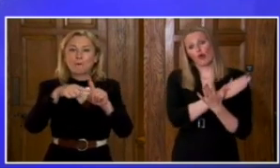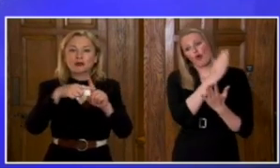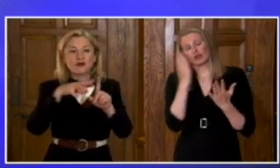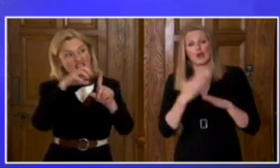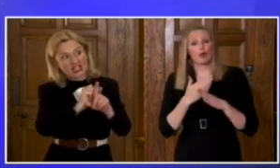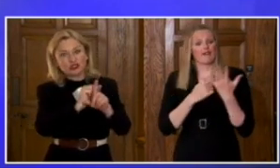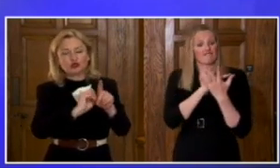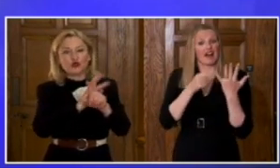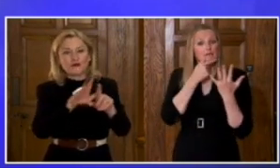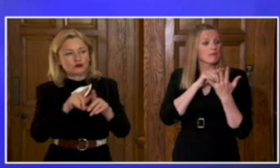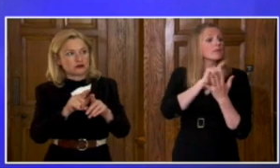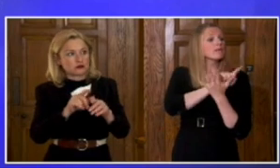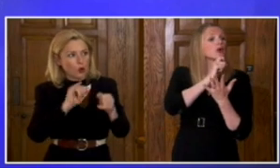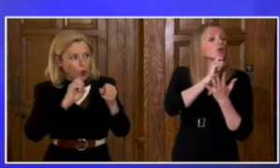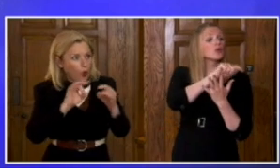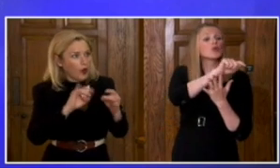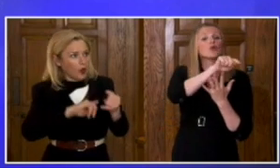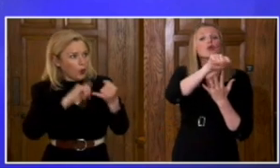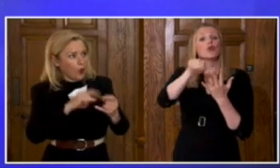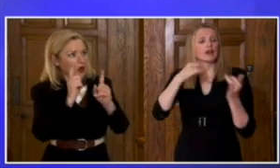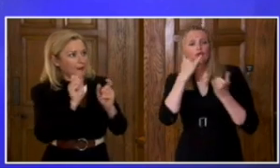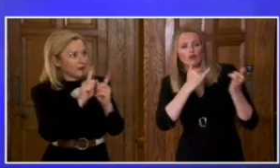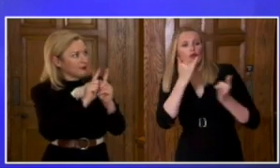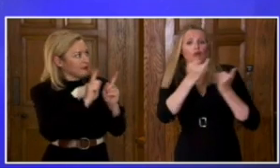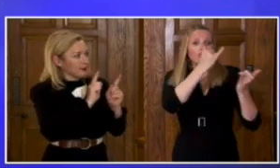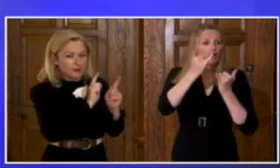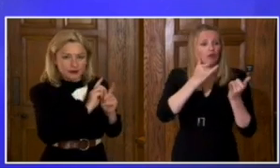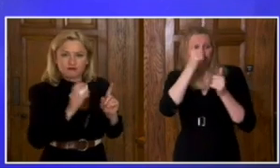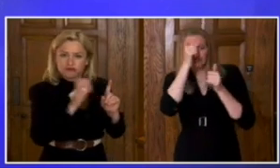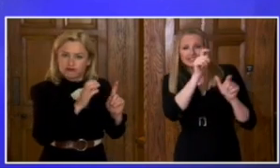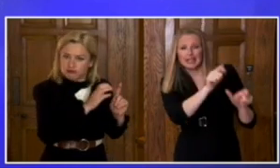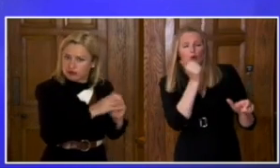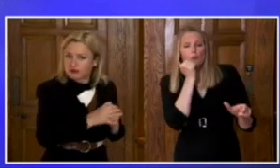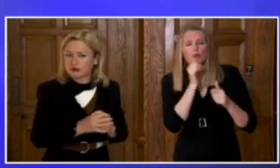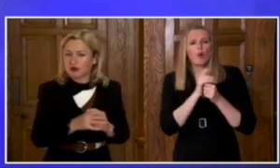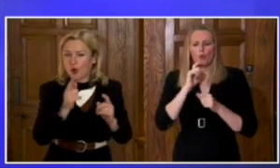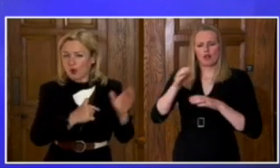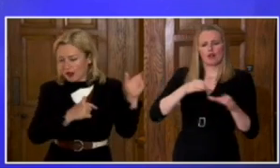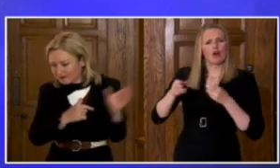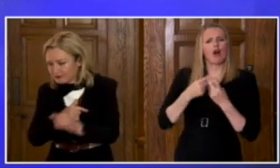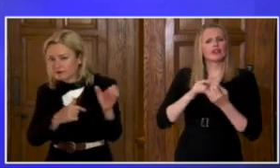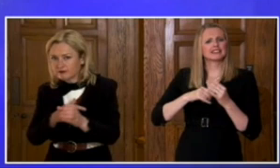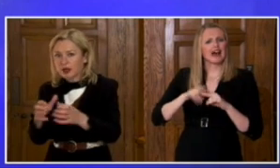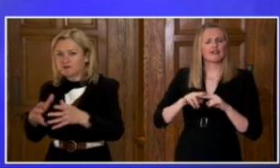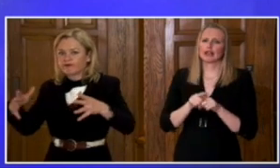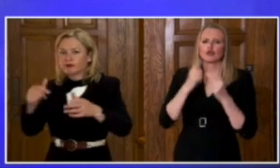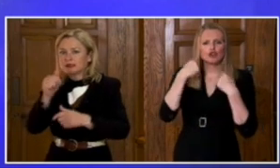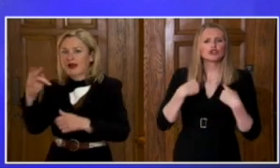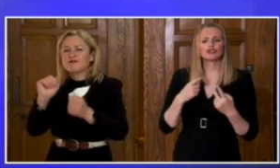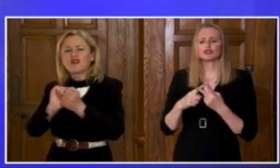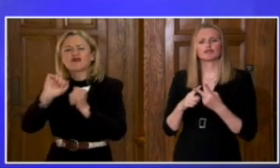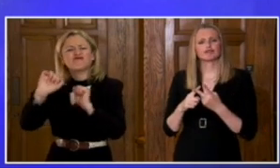contacts. Further staff are to be recruited for a period of 2 years, including nurses and environmental health officers, with health